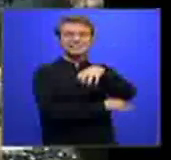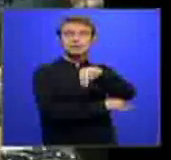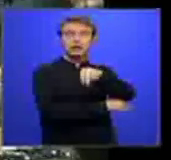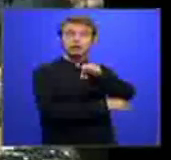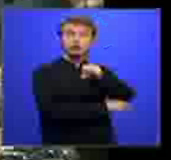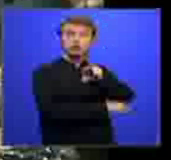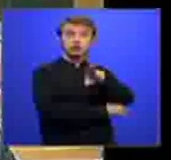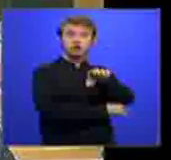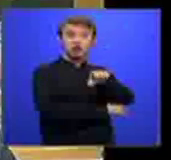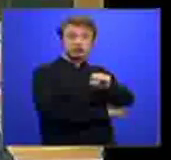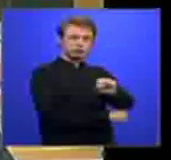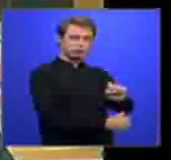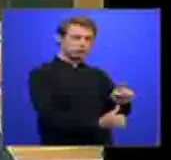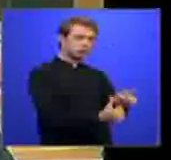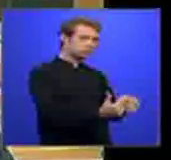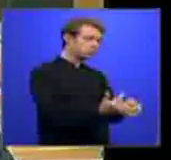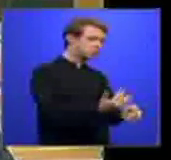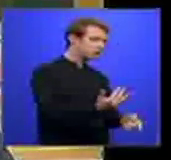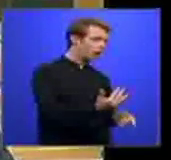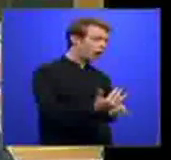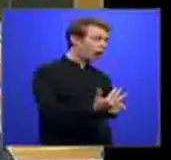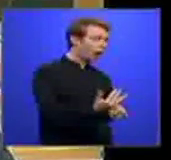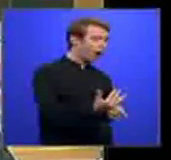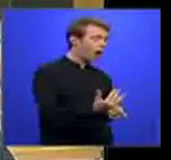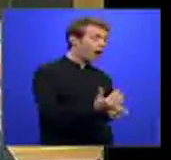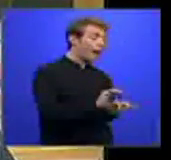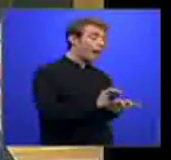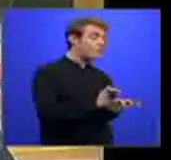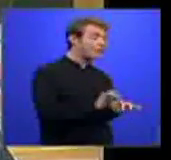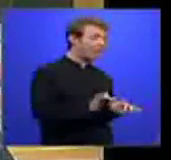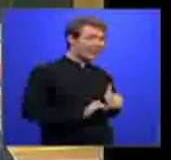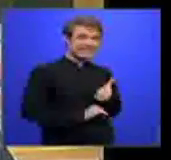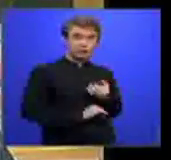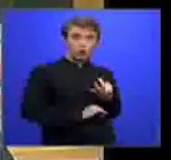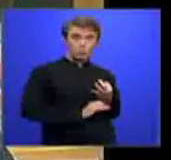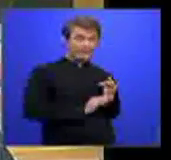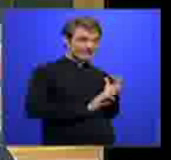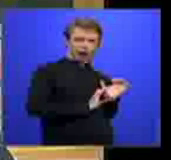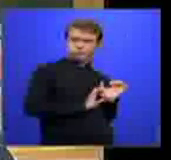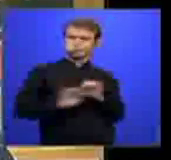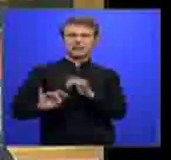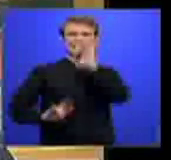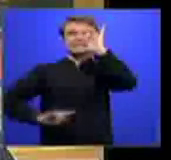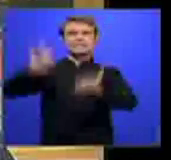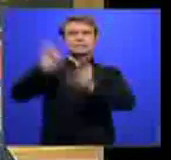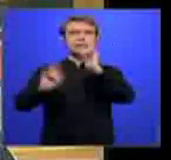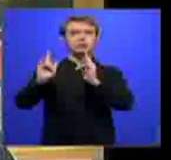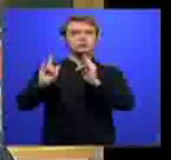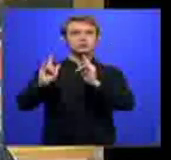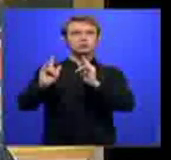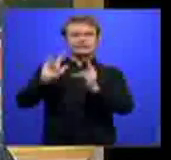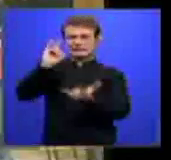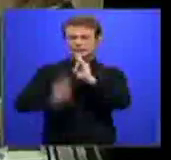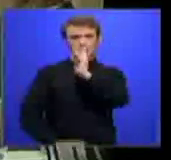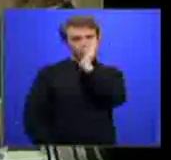63% of the population are living in urban areas. This is likely to increase to